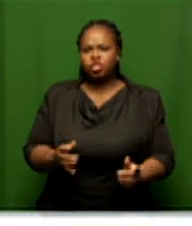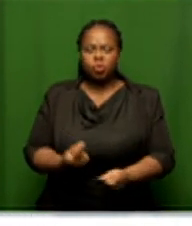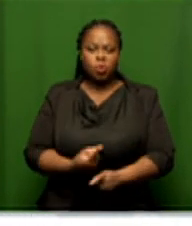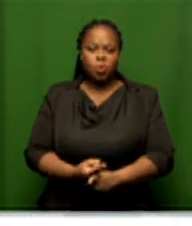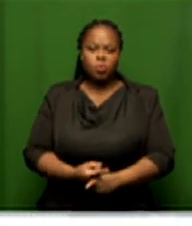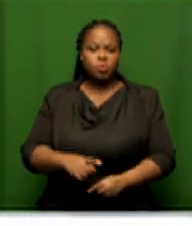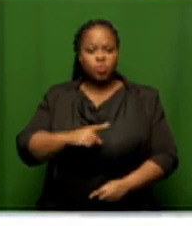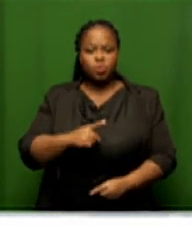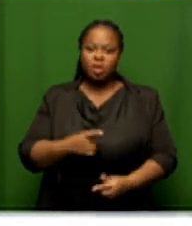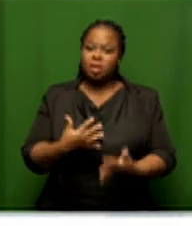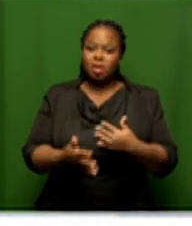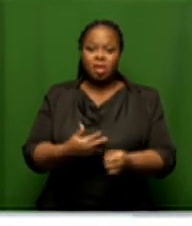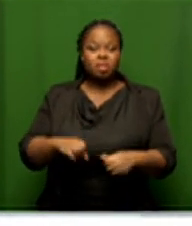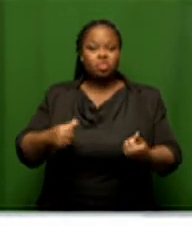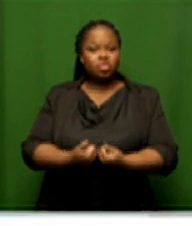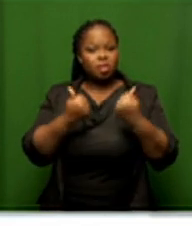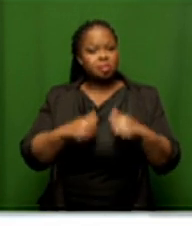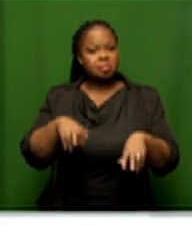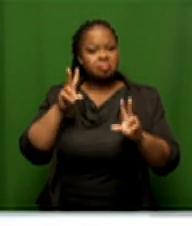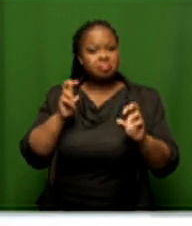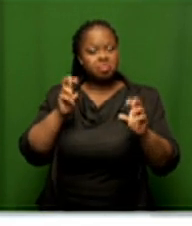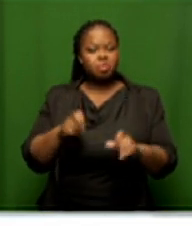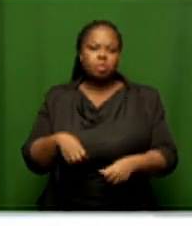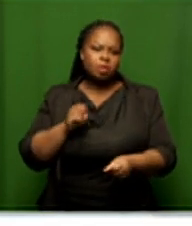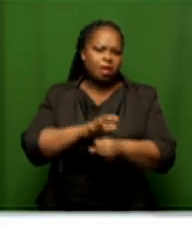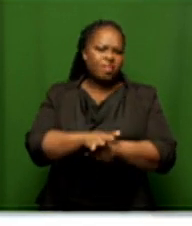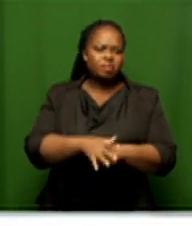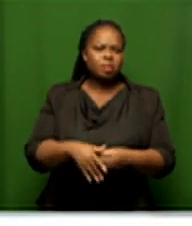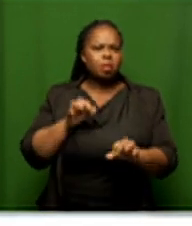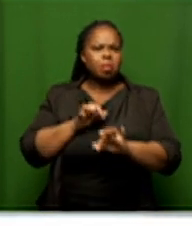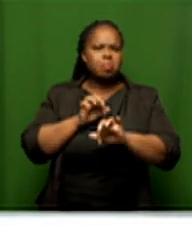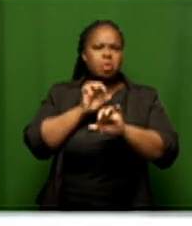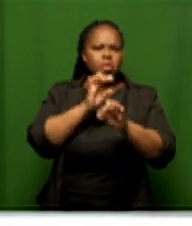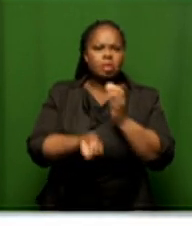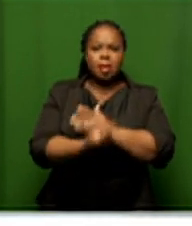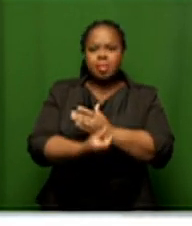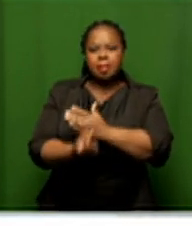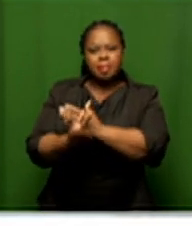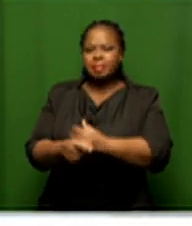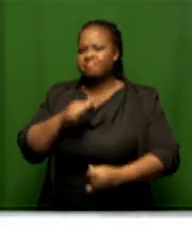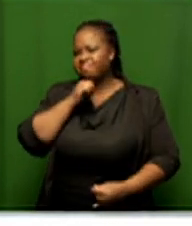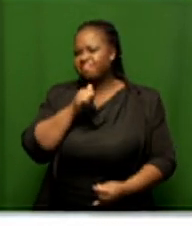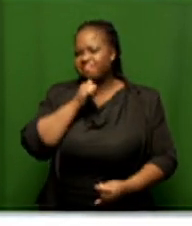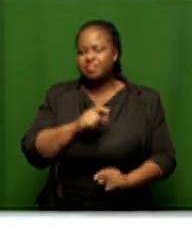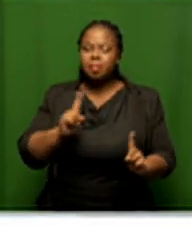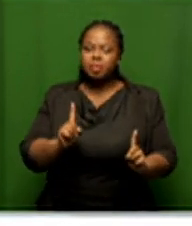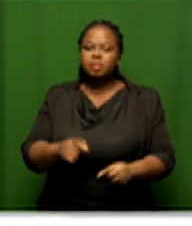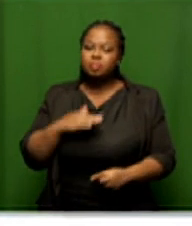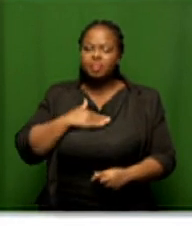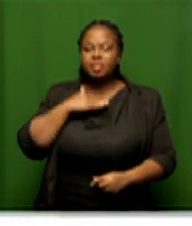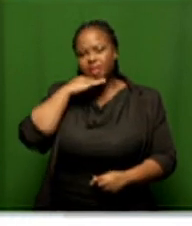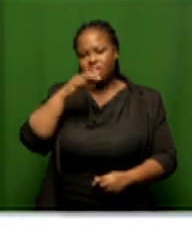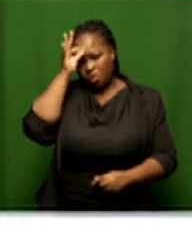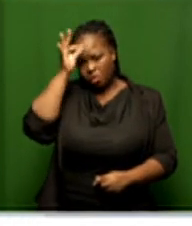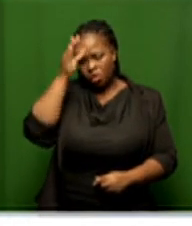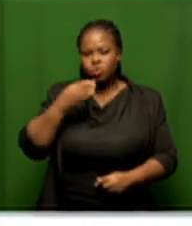deal with any areas where there is protest or any demonstrations. They have enough police officers that